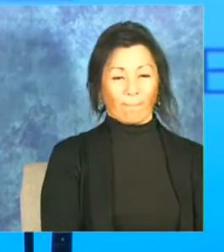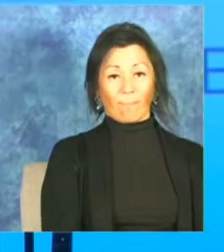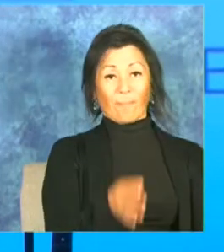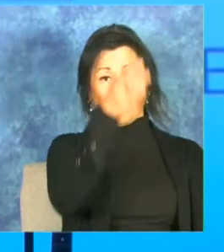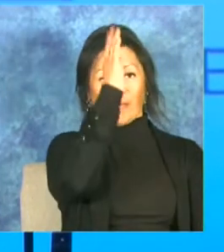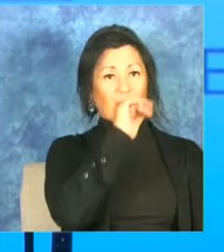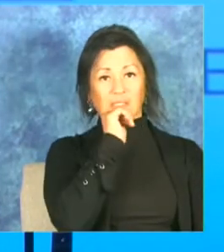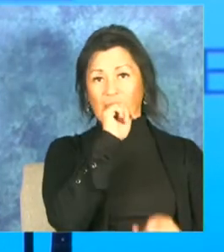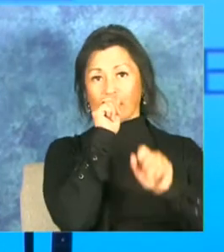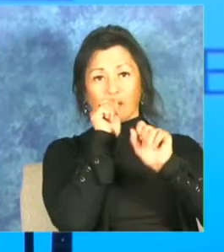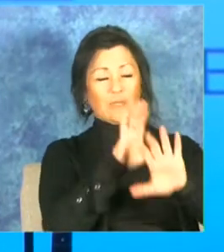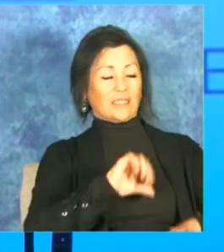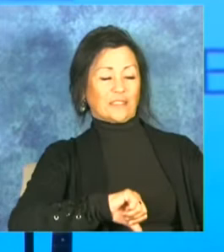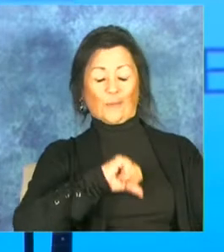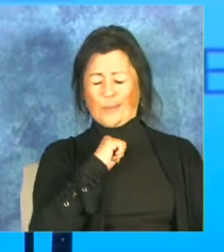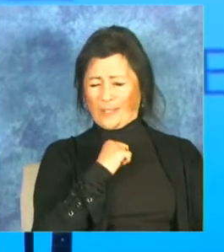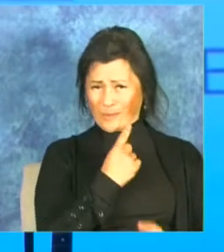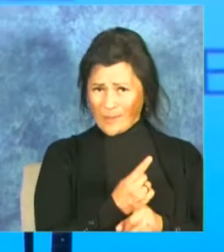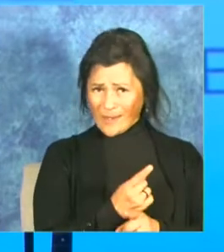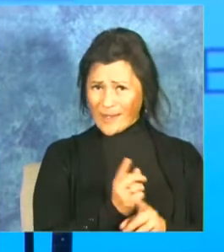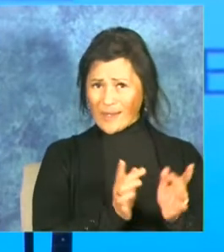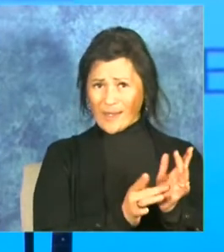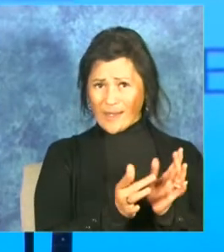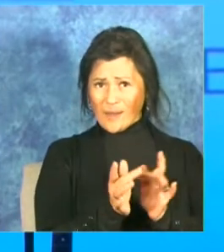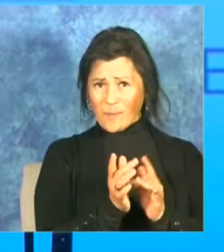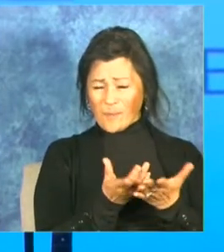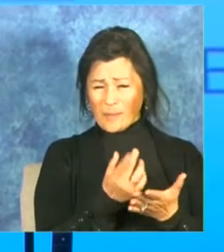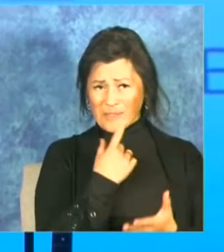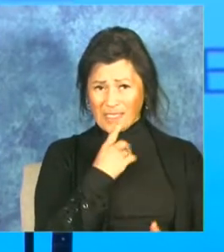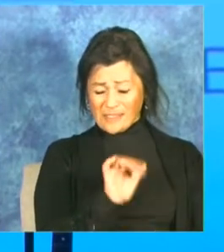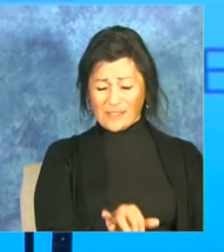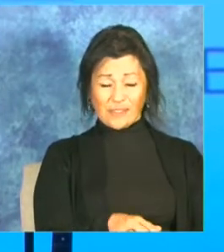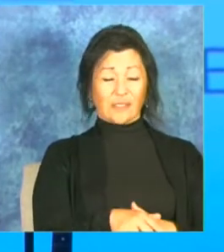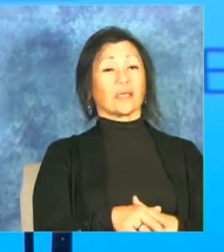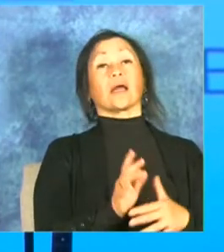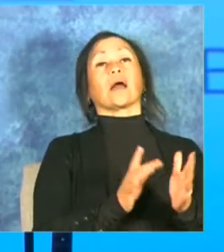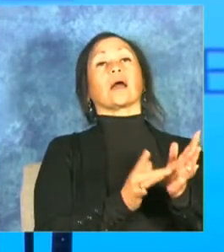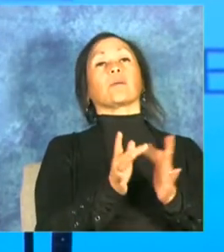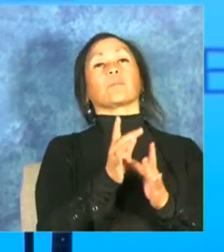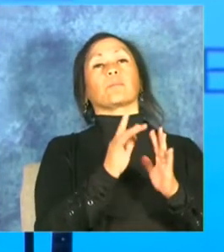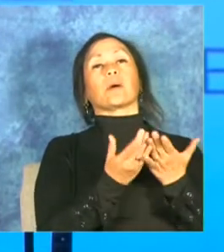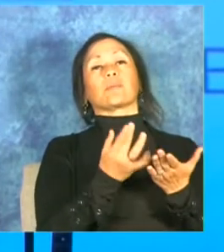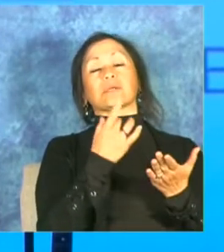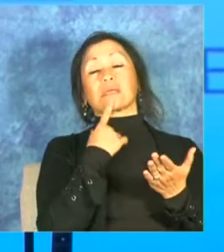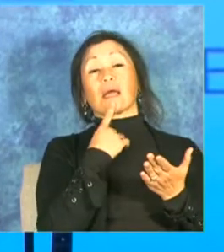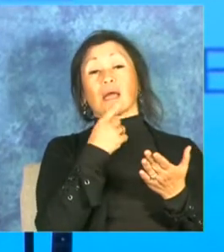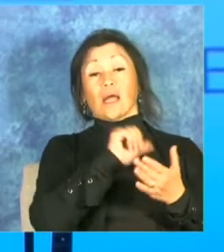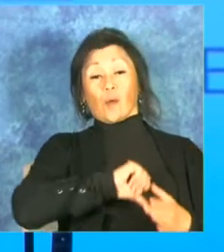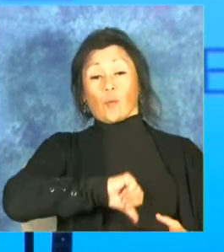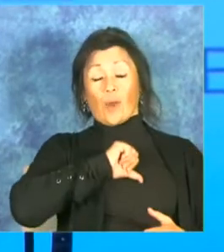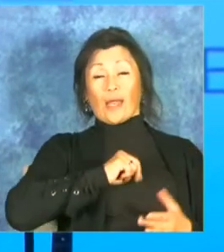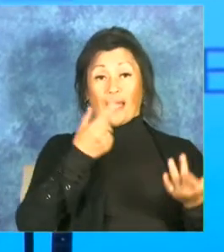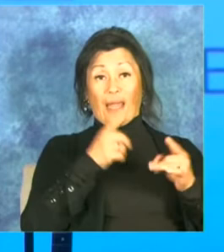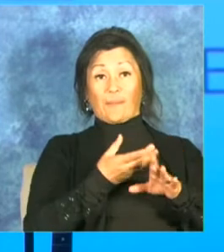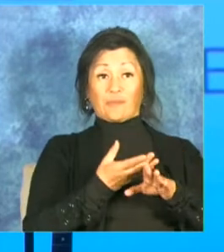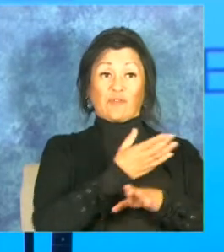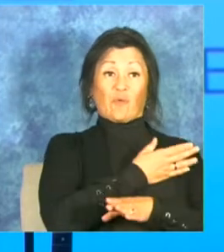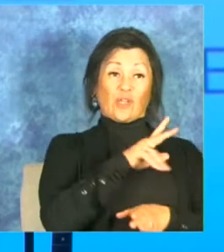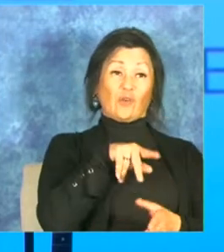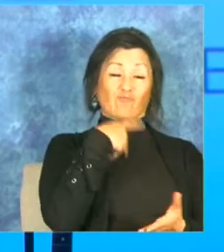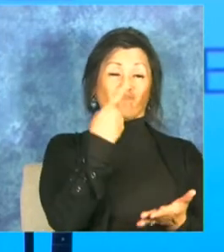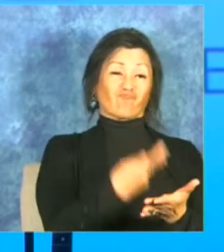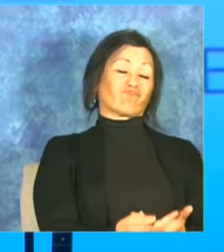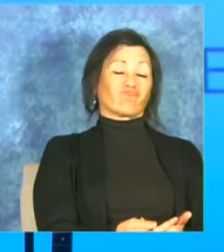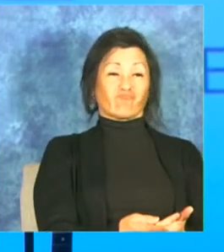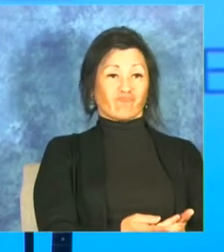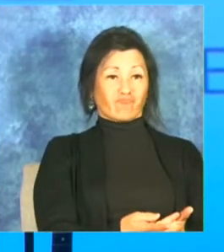God won't bless the proud. Isn't that what the scripture says? And doesn't the scripture say that pride comes before the fall? Pride's